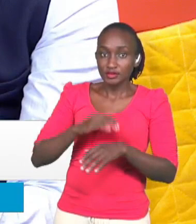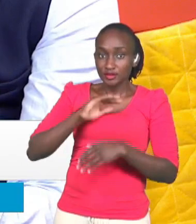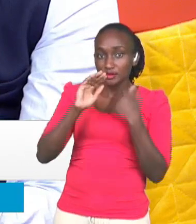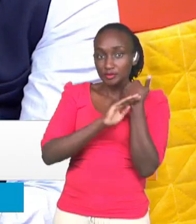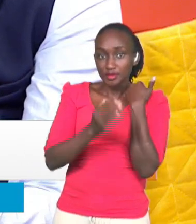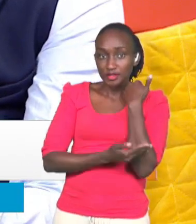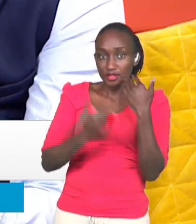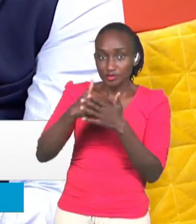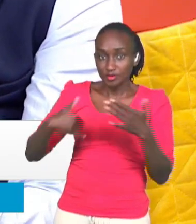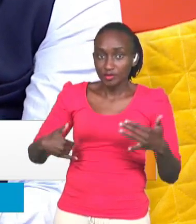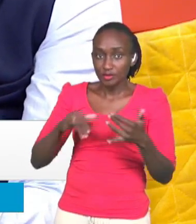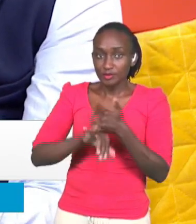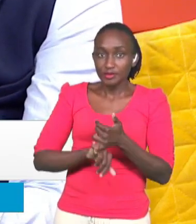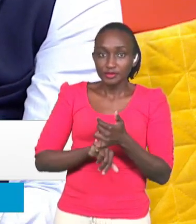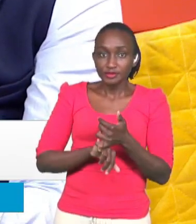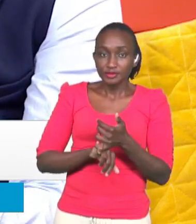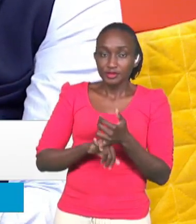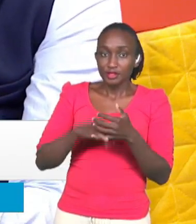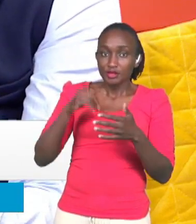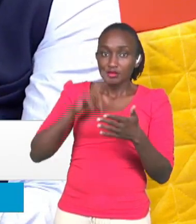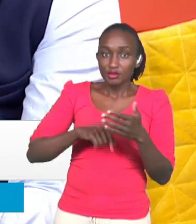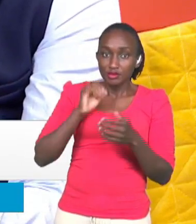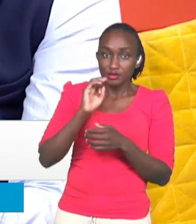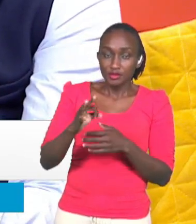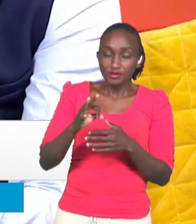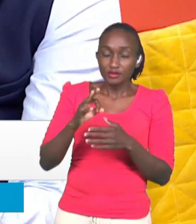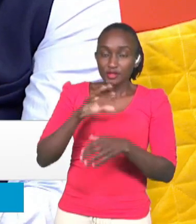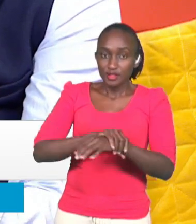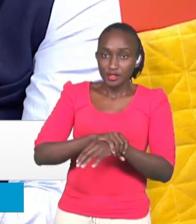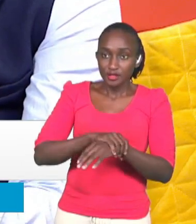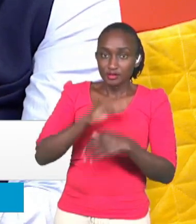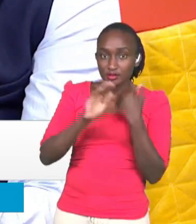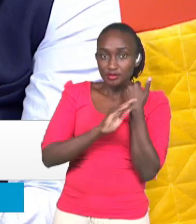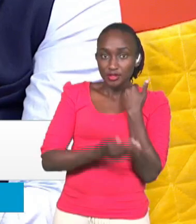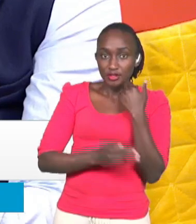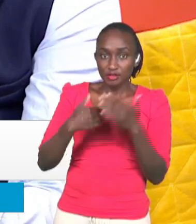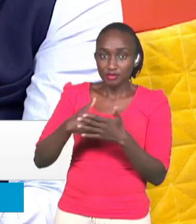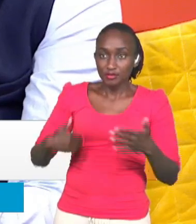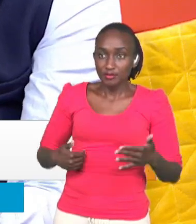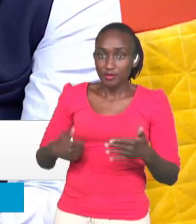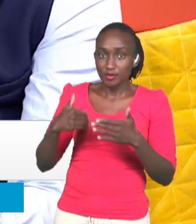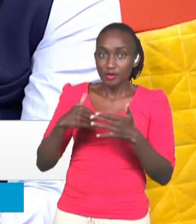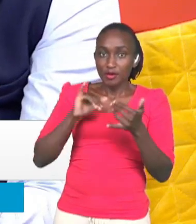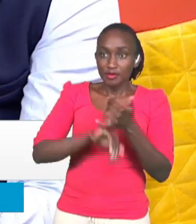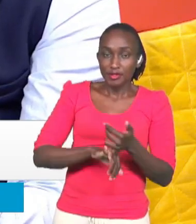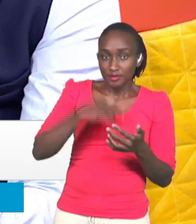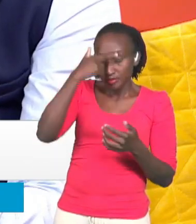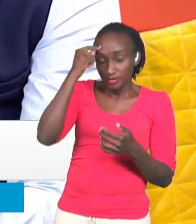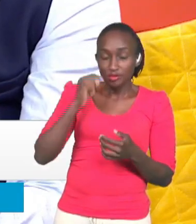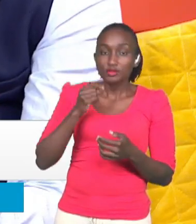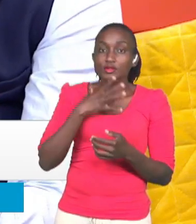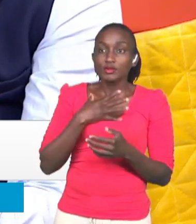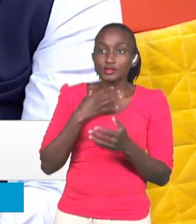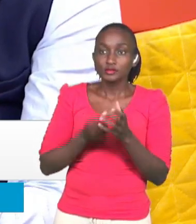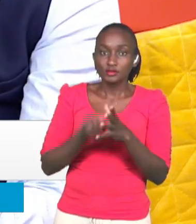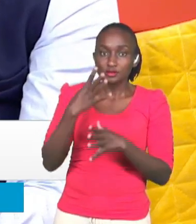This is complicated. What if I get pregnant before my wedding and we can't agree on the wedding because I want to raise the child first? Well,